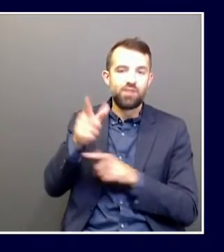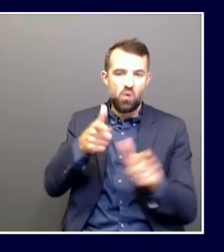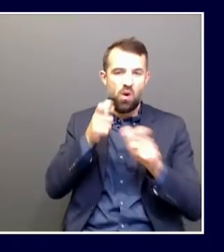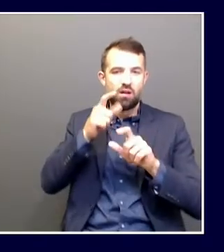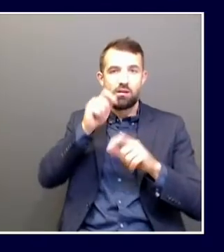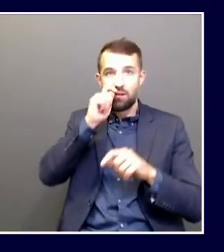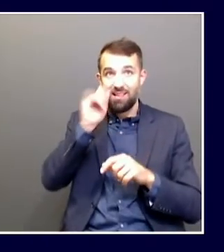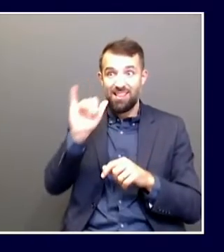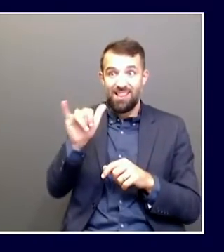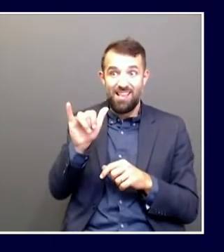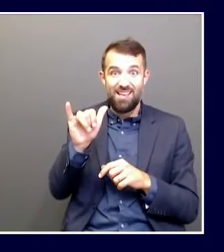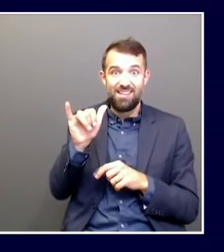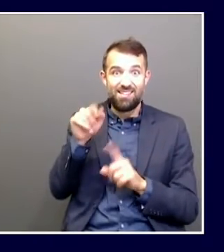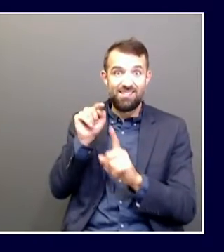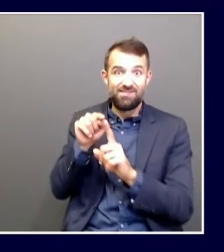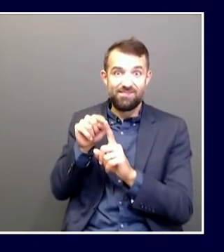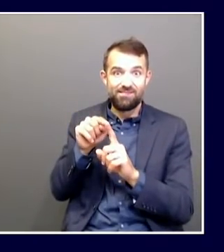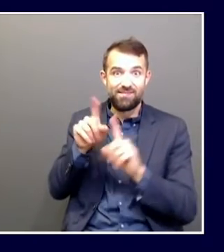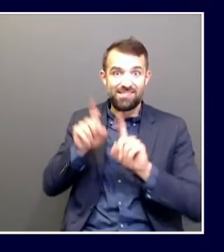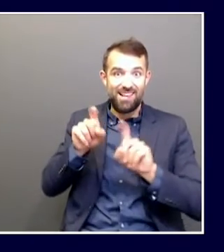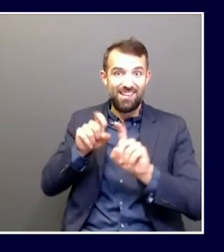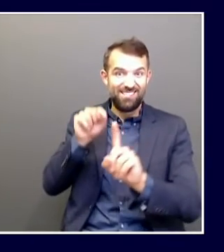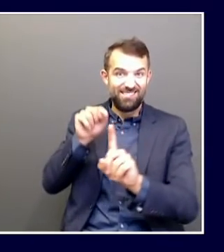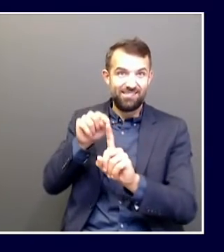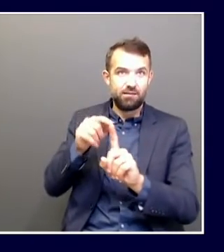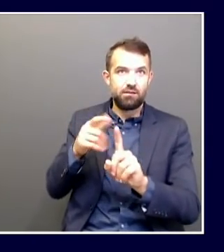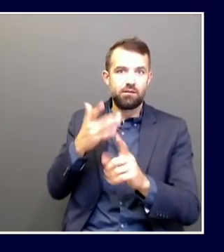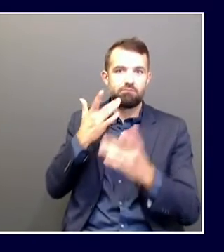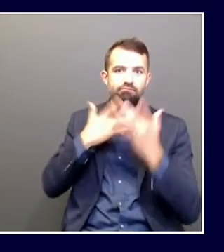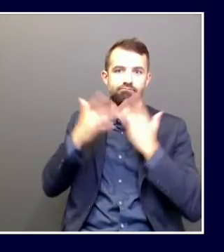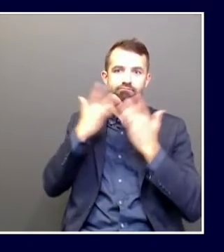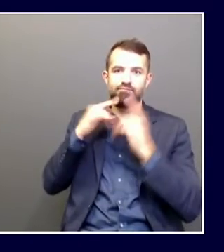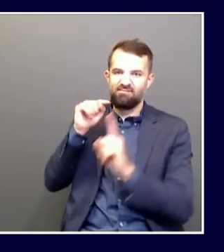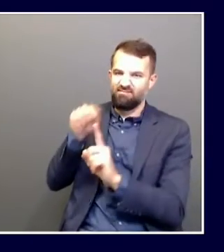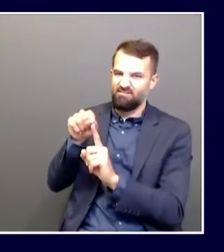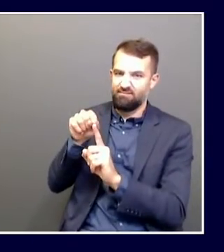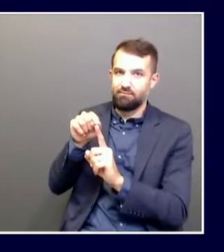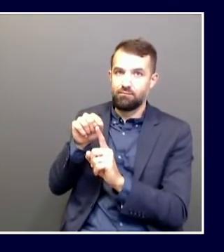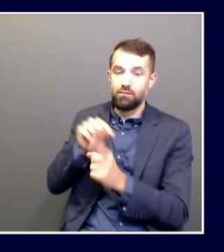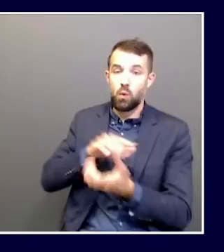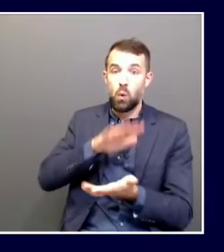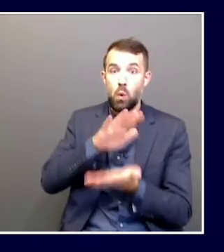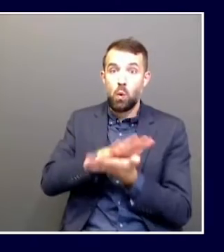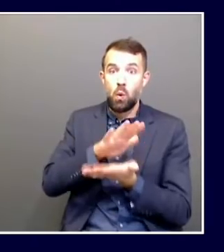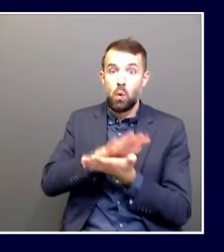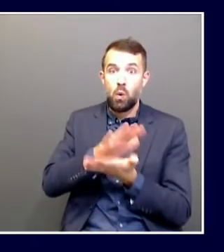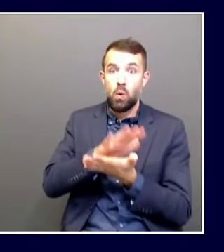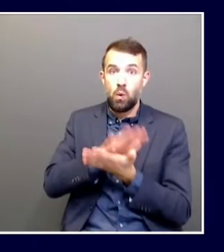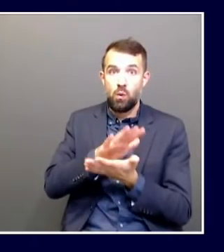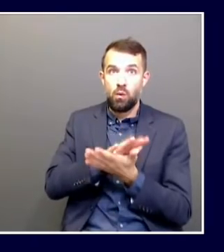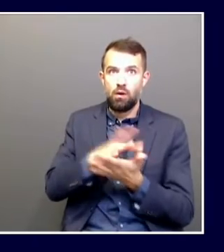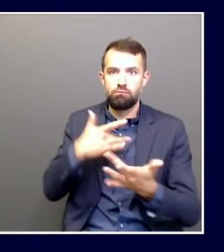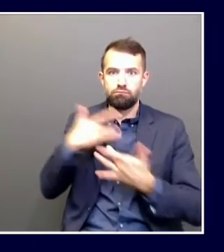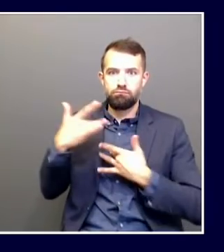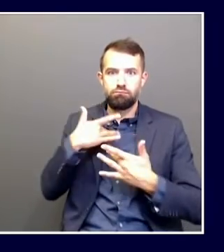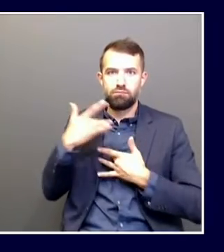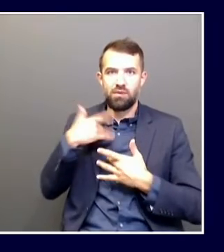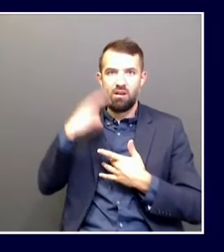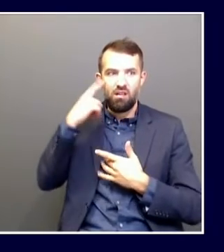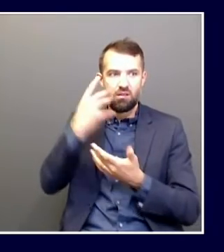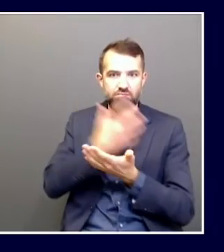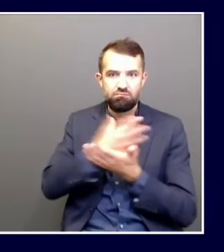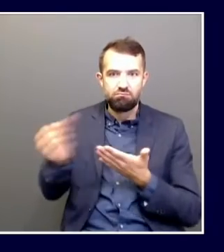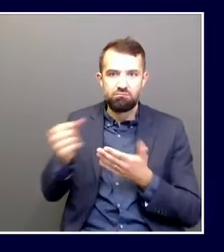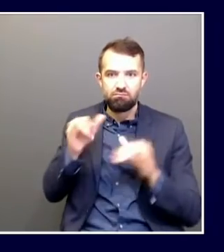schools might need, would see whether schools were going to get shortchanged, because for many schools,